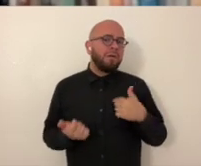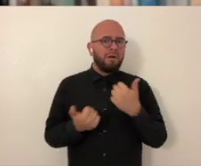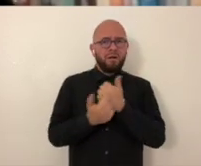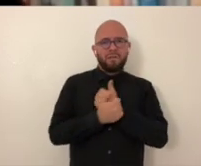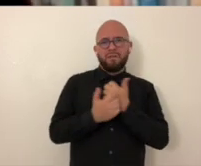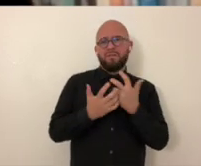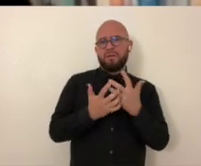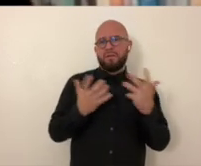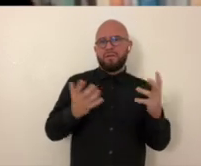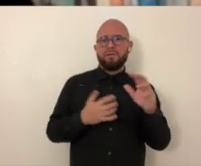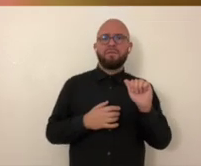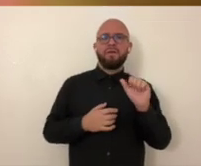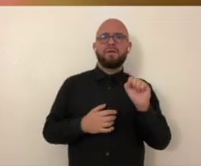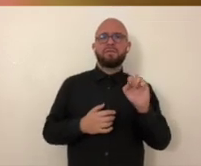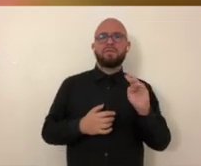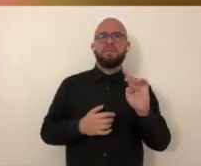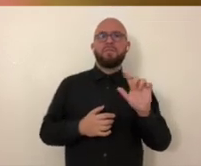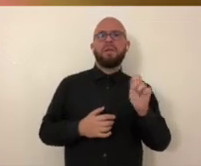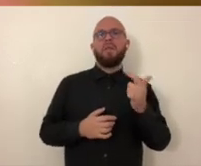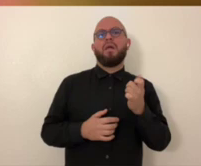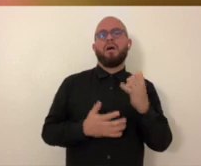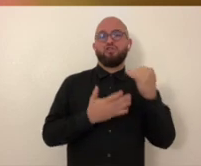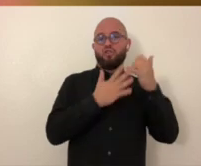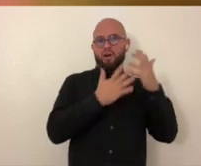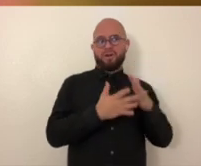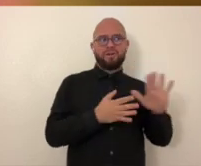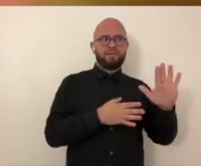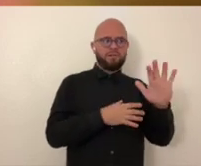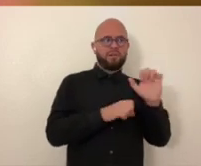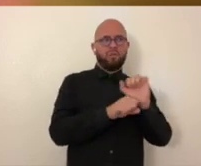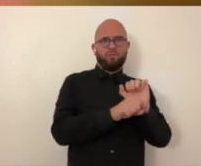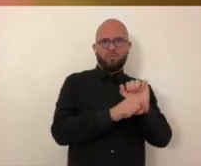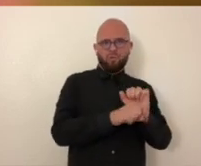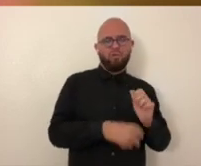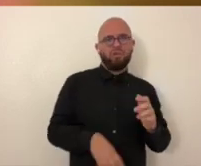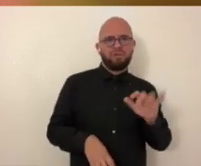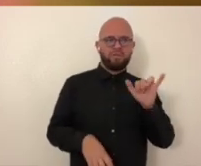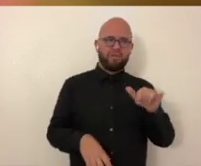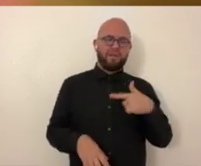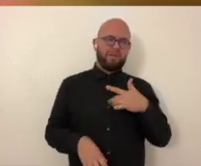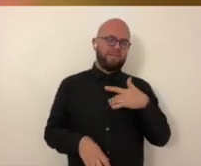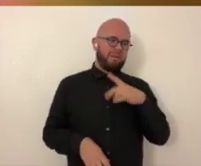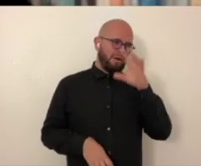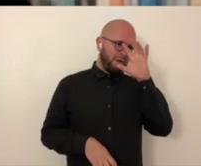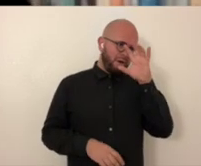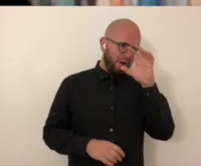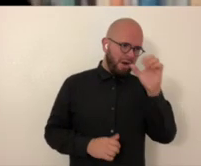that really called to you? I love a lot of the assemblage artists' work,